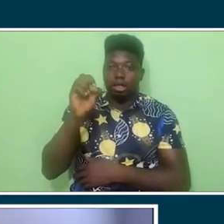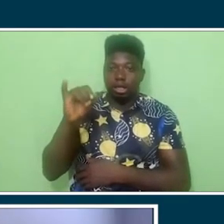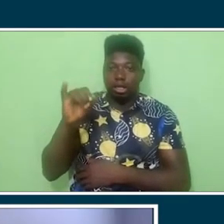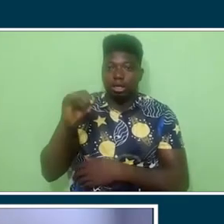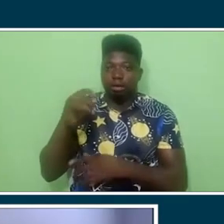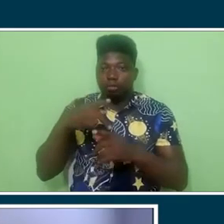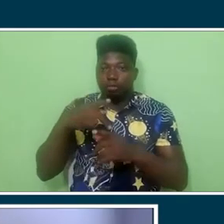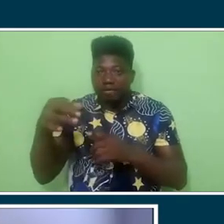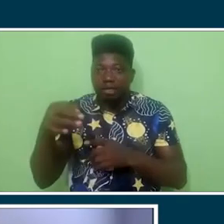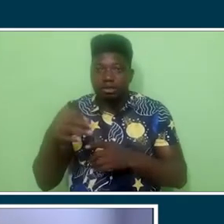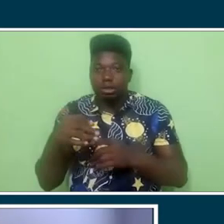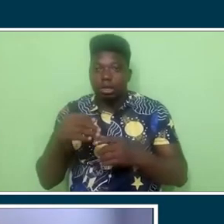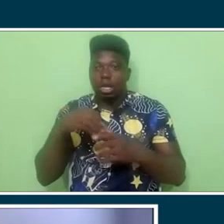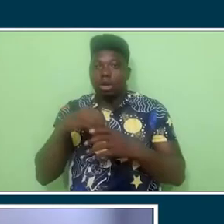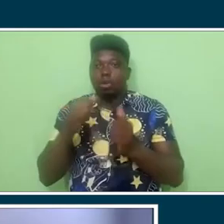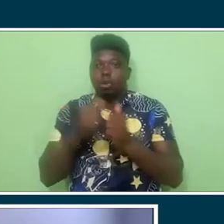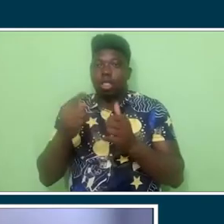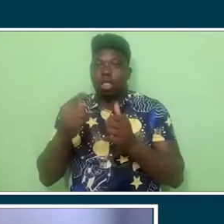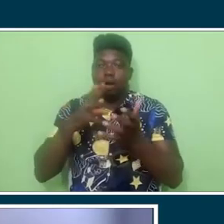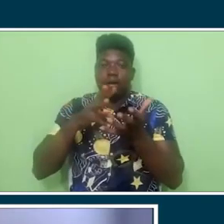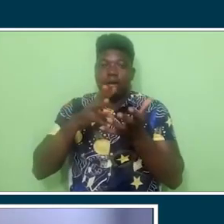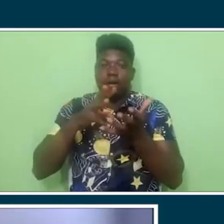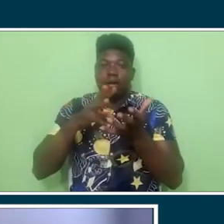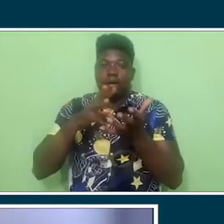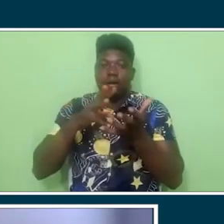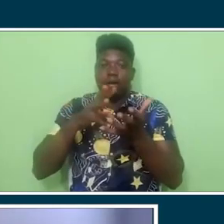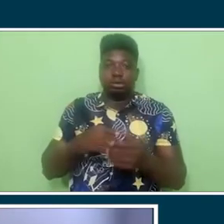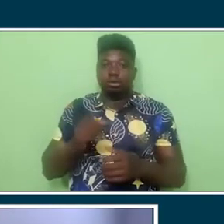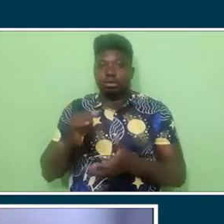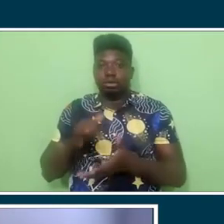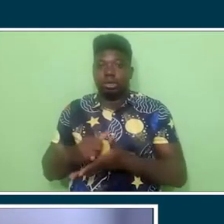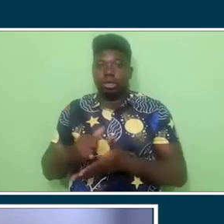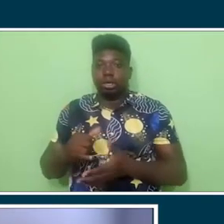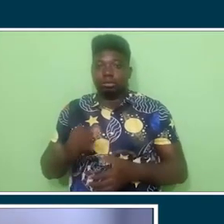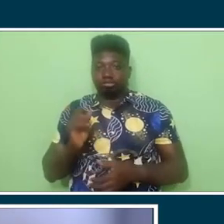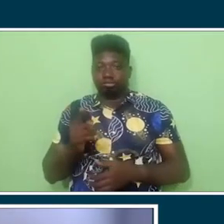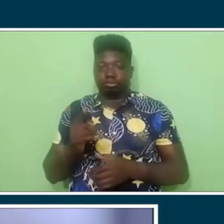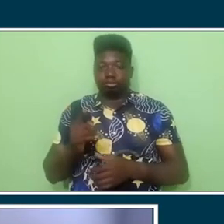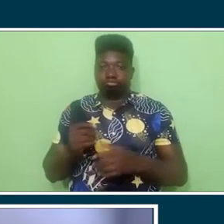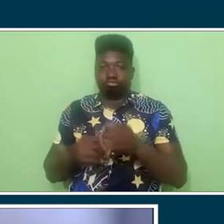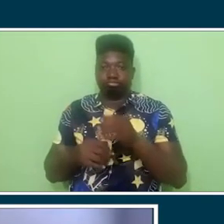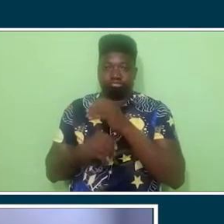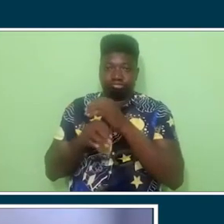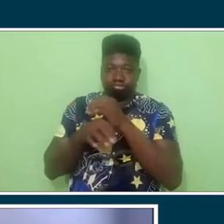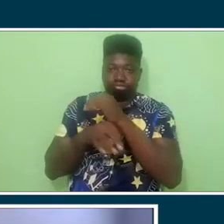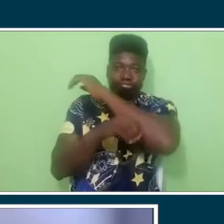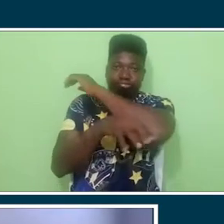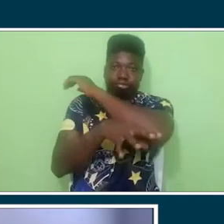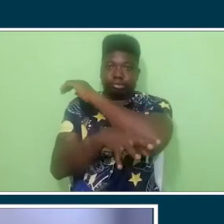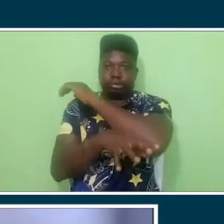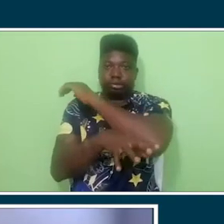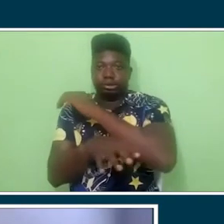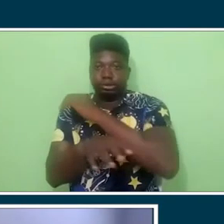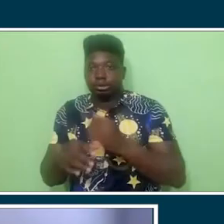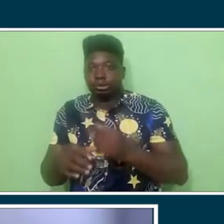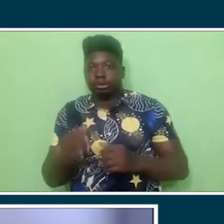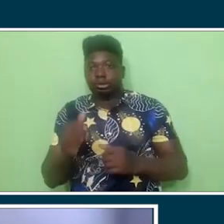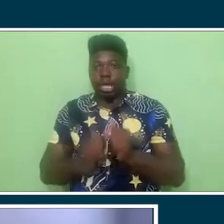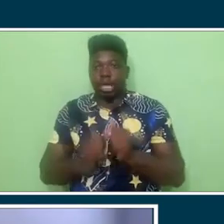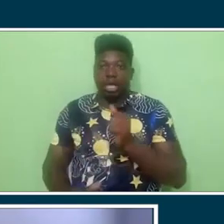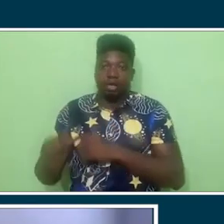is grassroots work happening every day. And I found myself in a conversation with